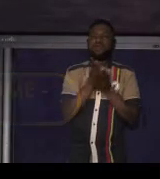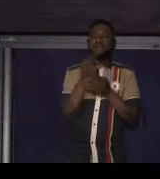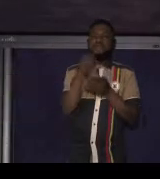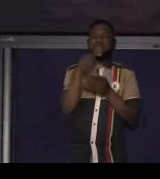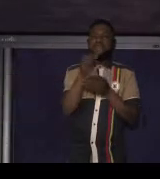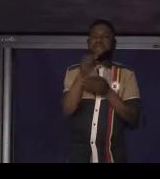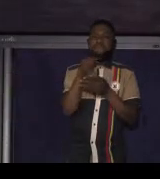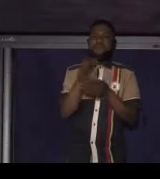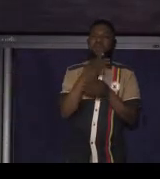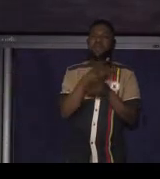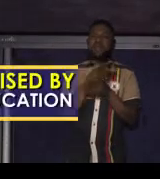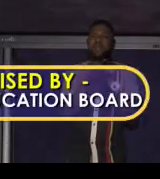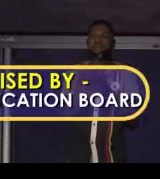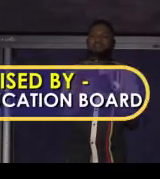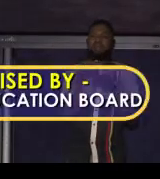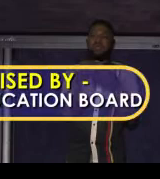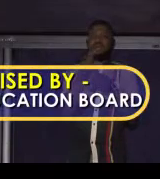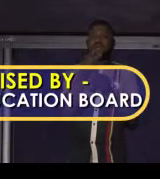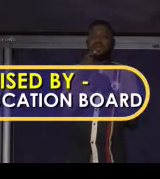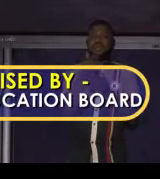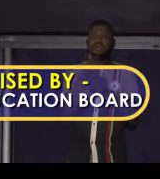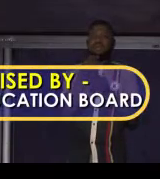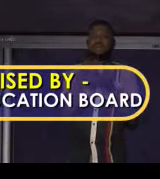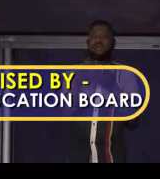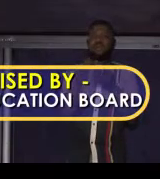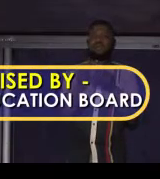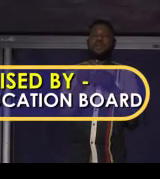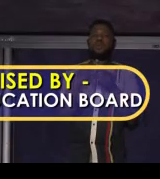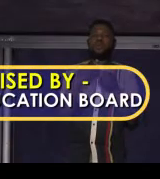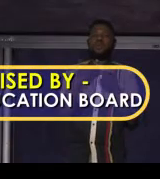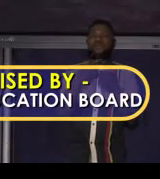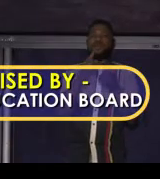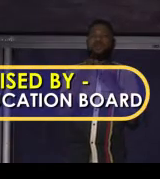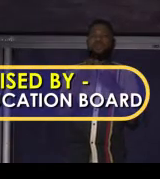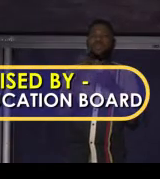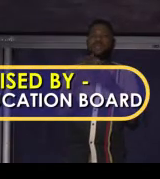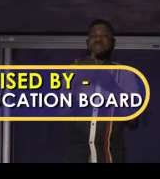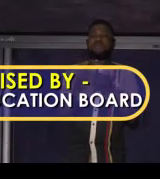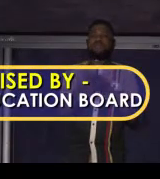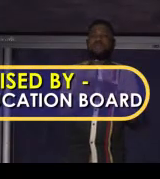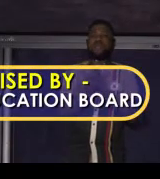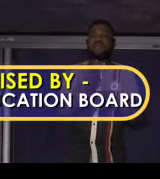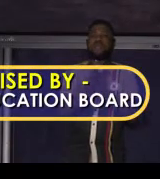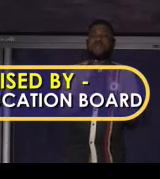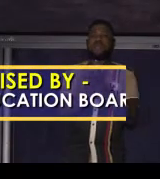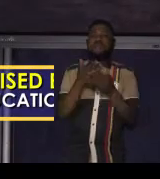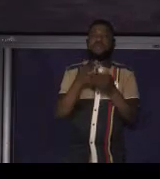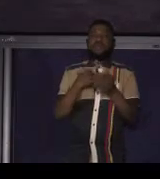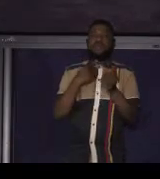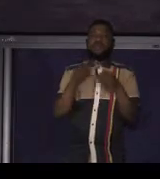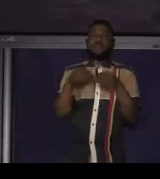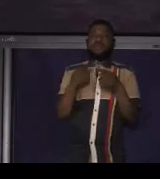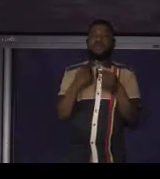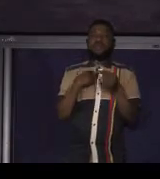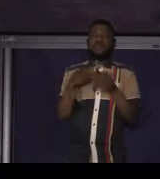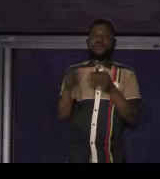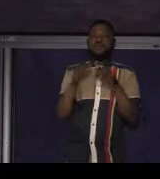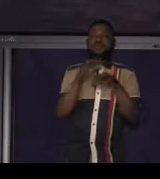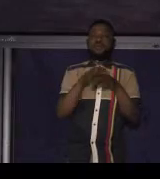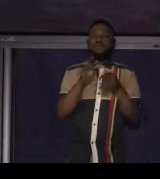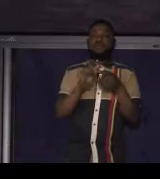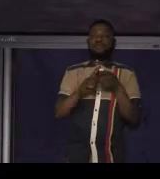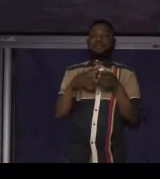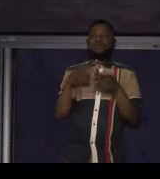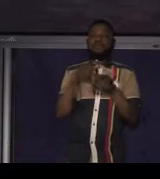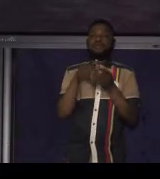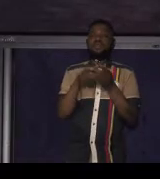very correct. Mark accordingly and rate yourself. We have come to the end of today's lesson. But before we go,